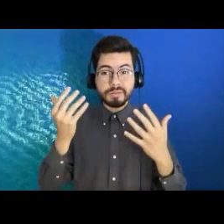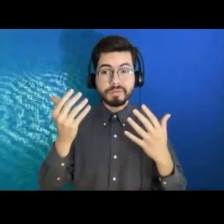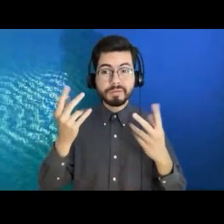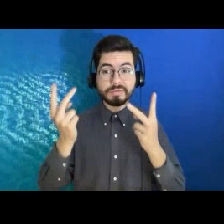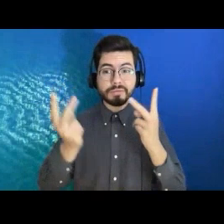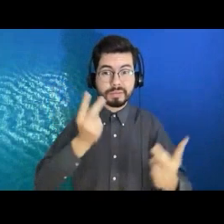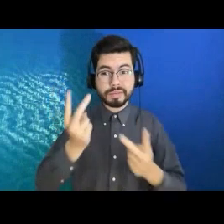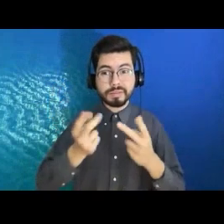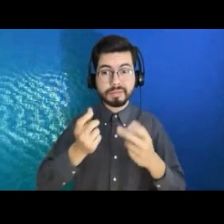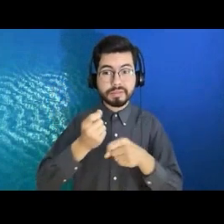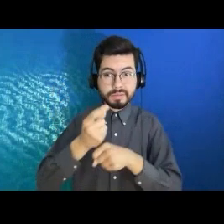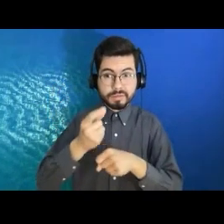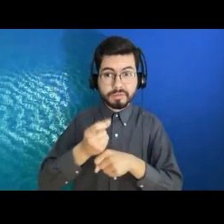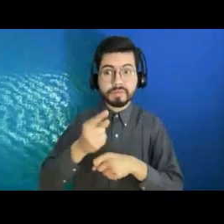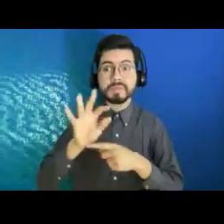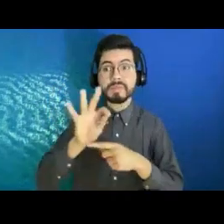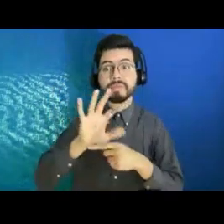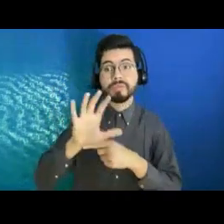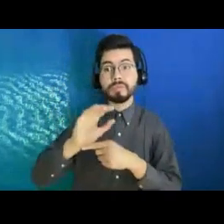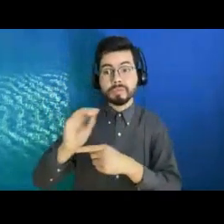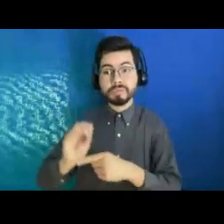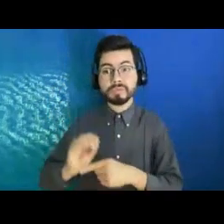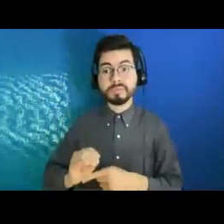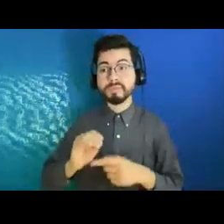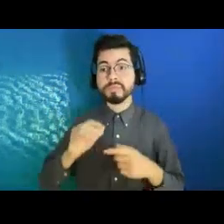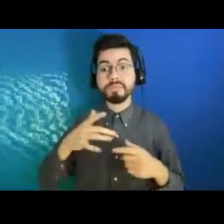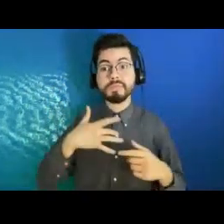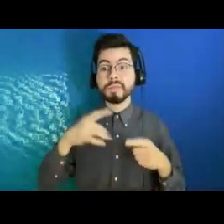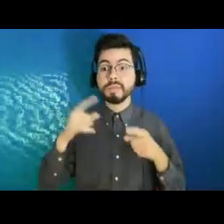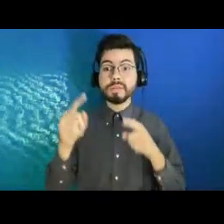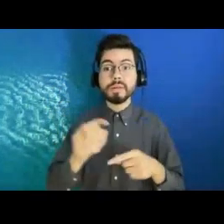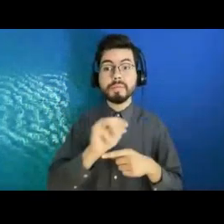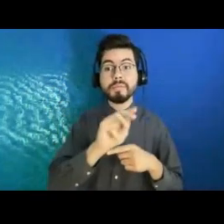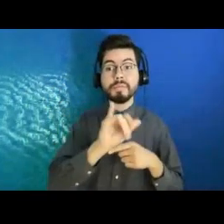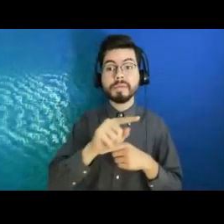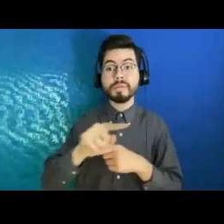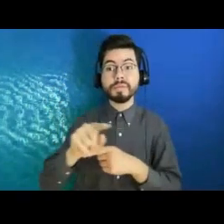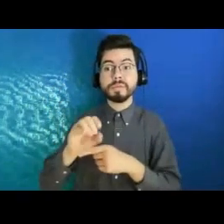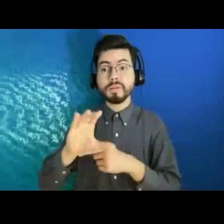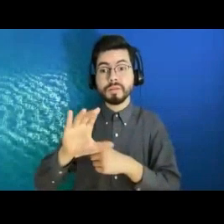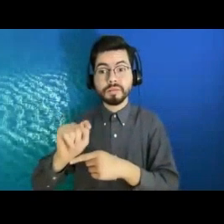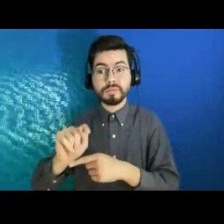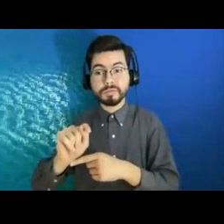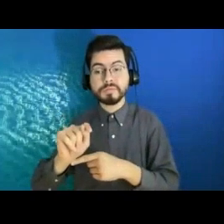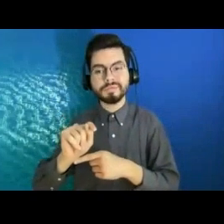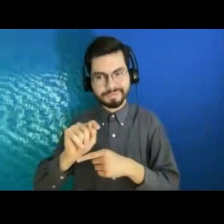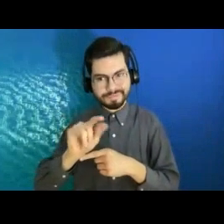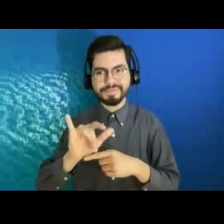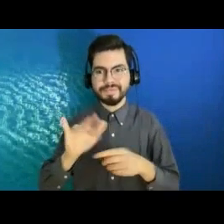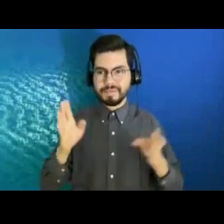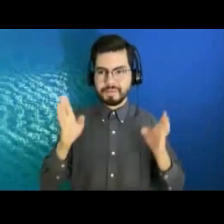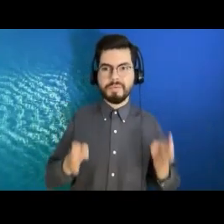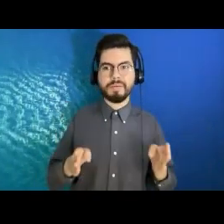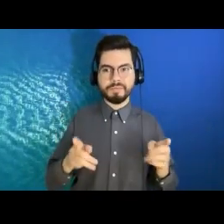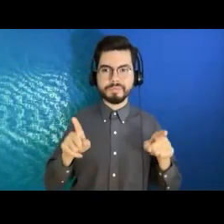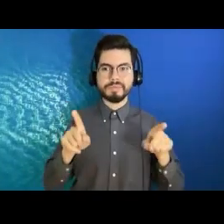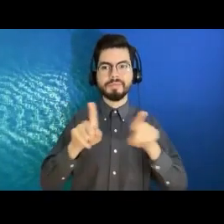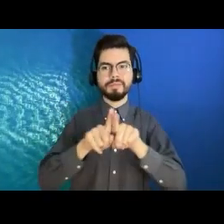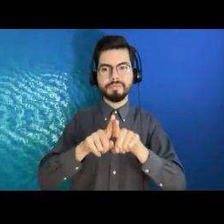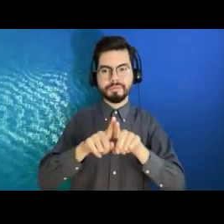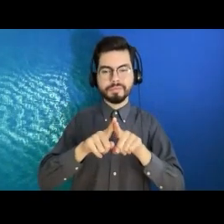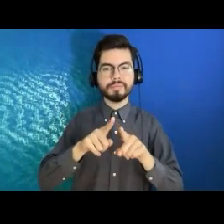95% of those visitors come from May through October, which is the same time period where all of our section age classes of bears,